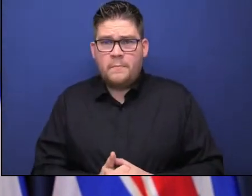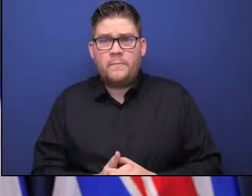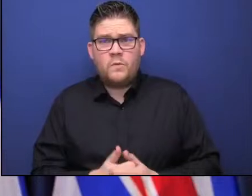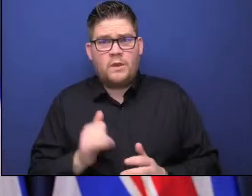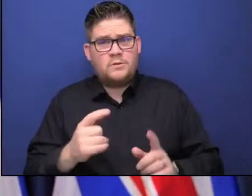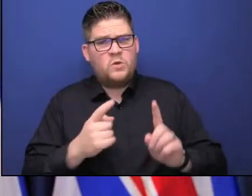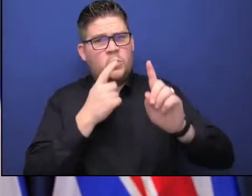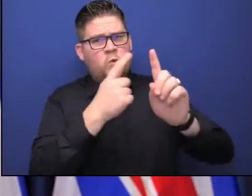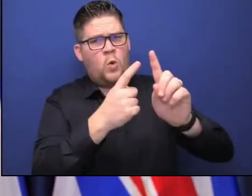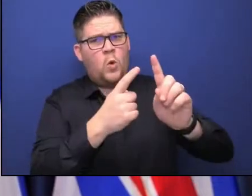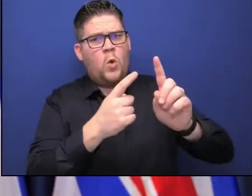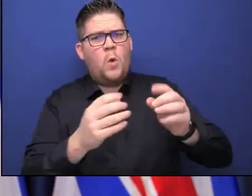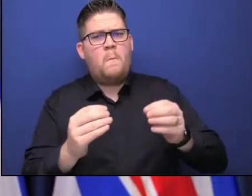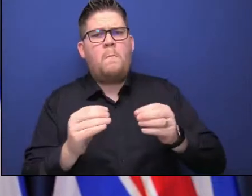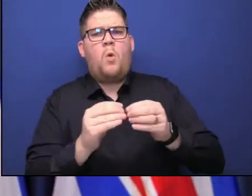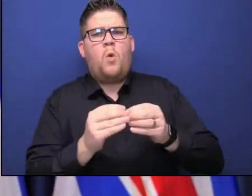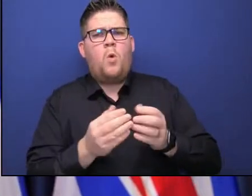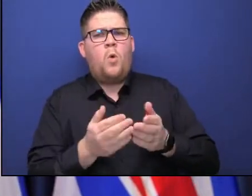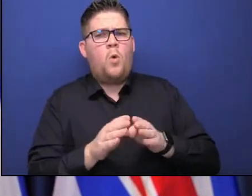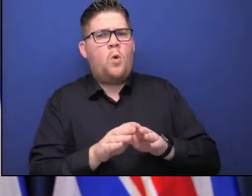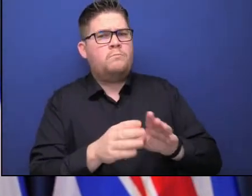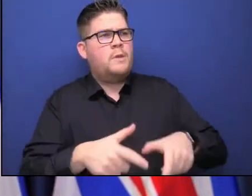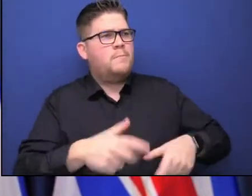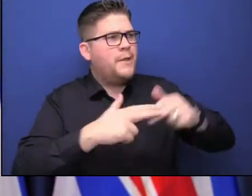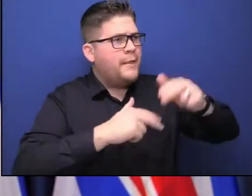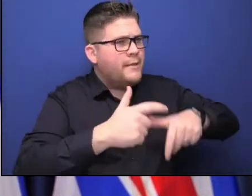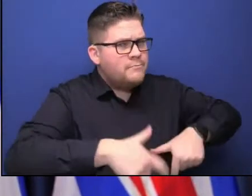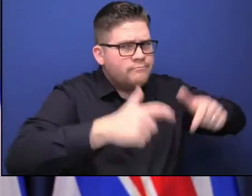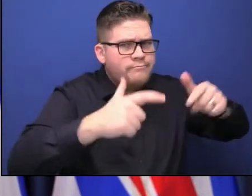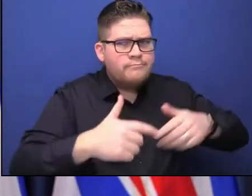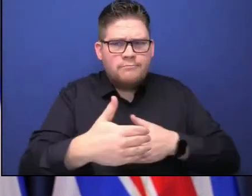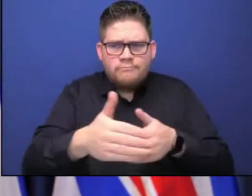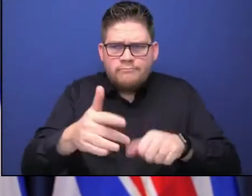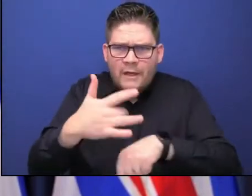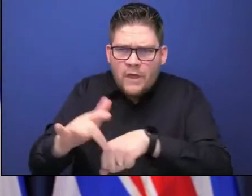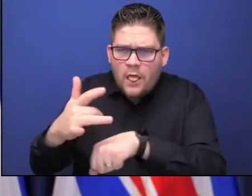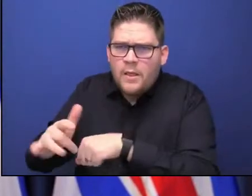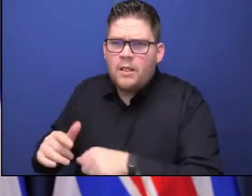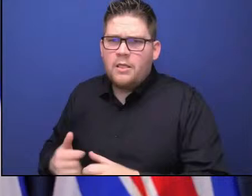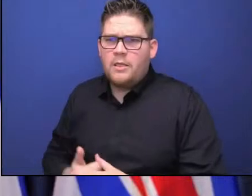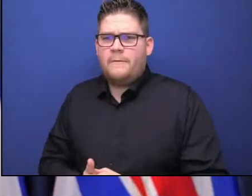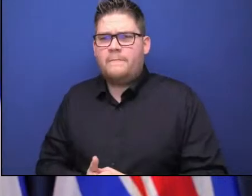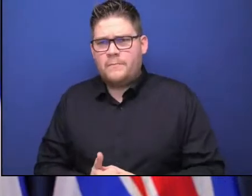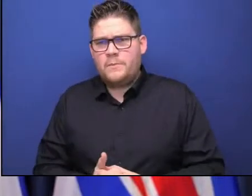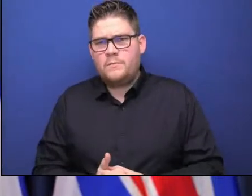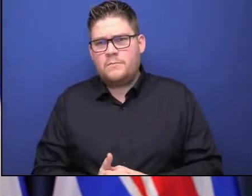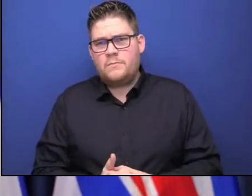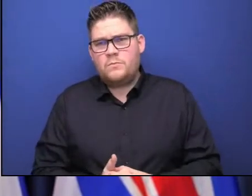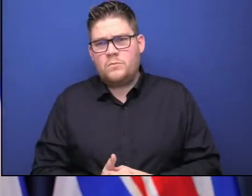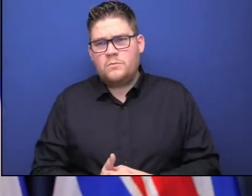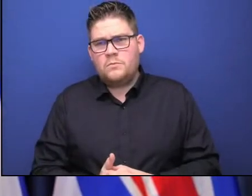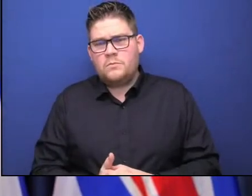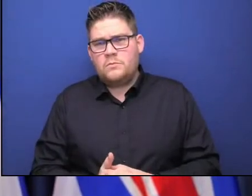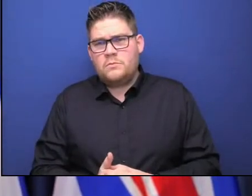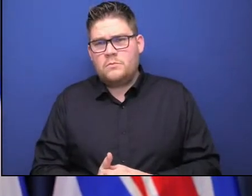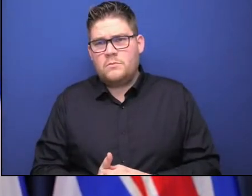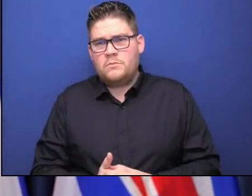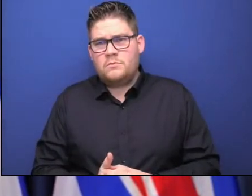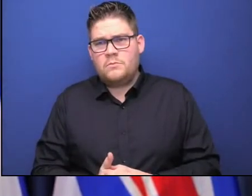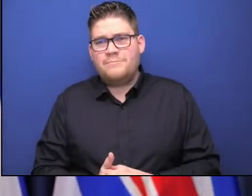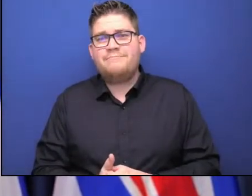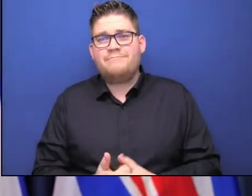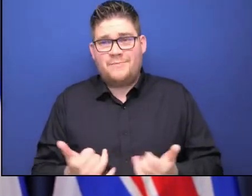stream, more affordable housing for people to choose from, and of course things like the rent freeze that has made life more affordable this